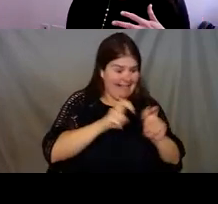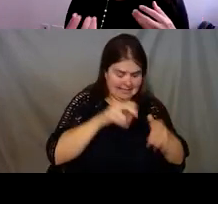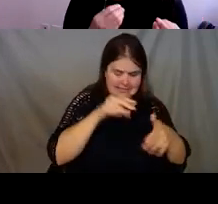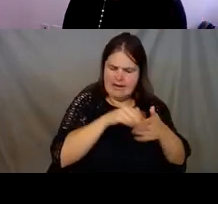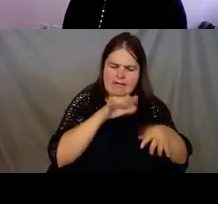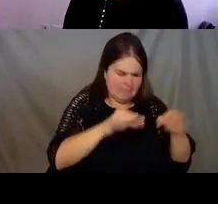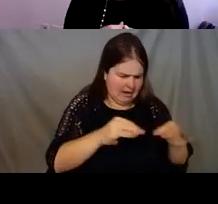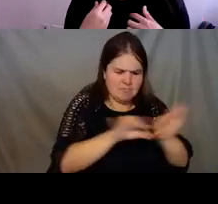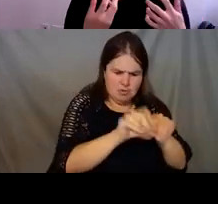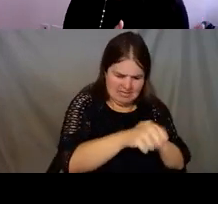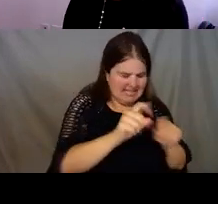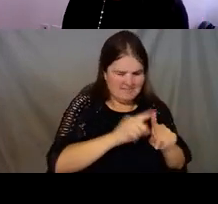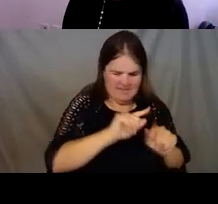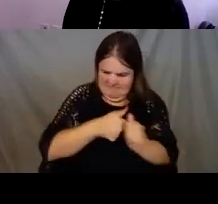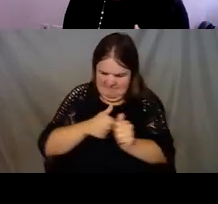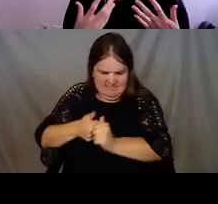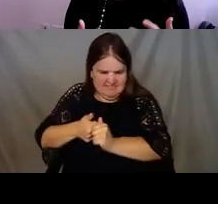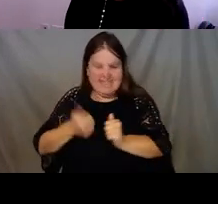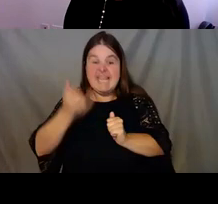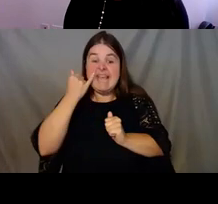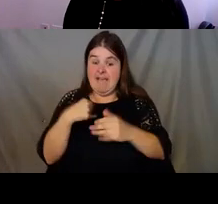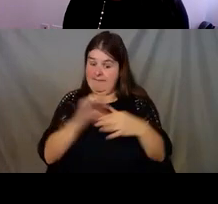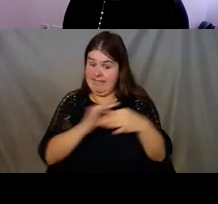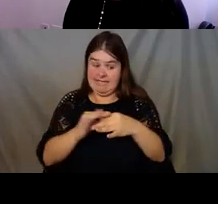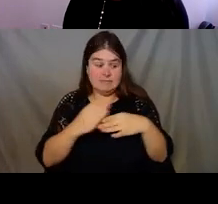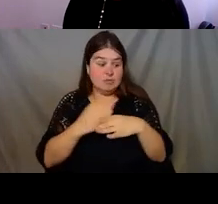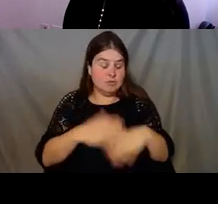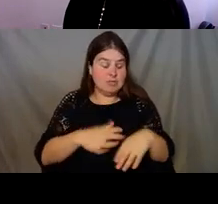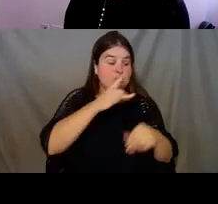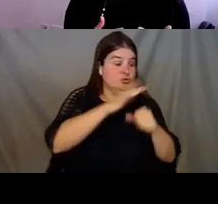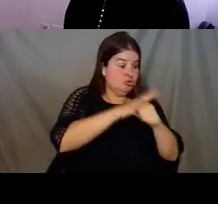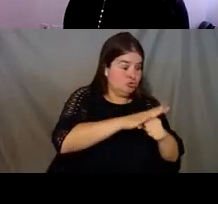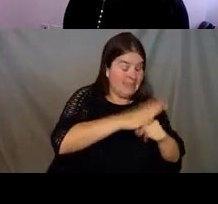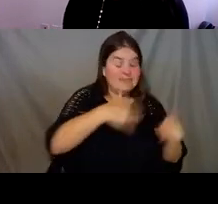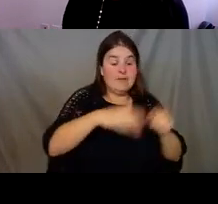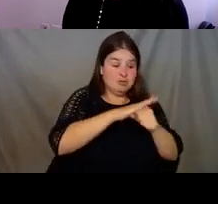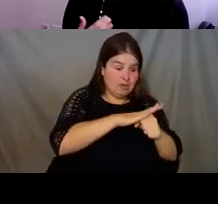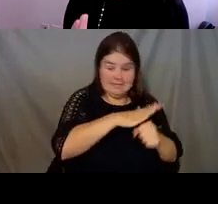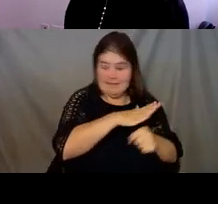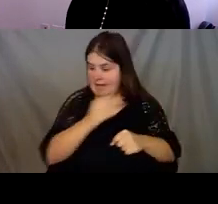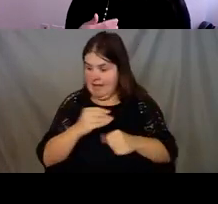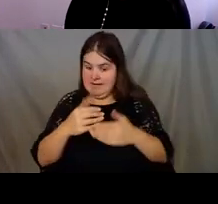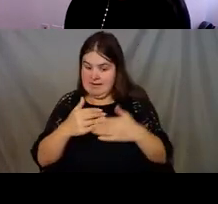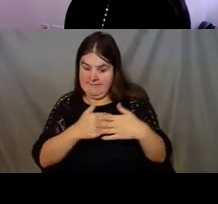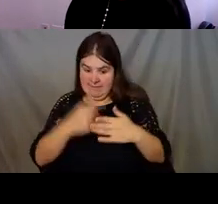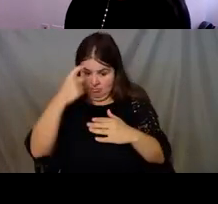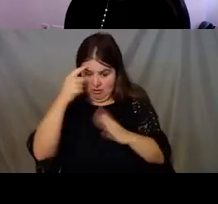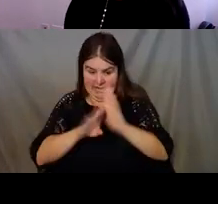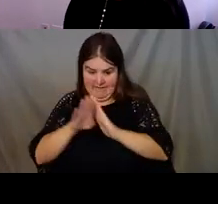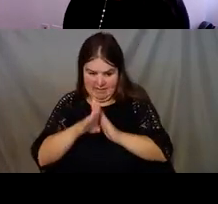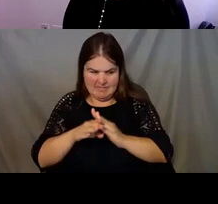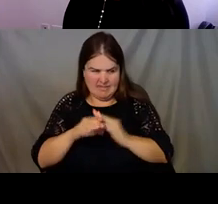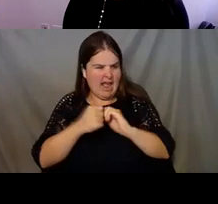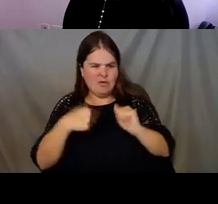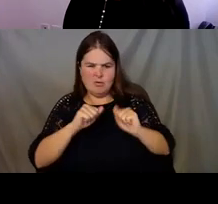links between maternal or environmental stress and infant brain development, is there anything that we can do to prevent or mitigate these